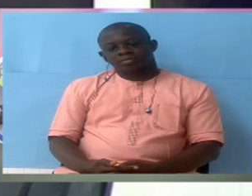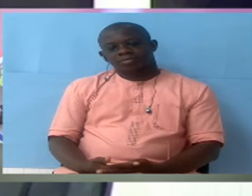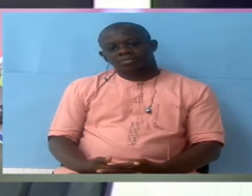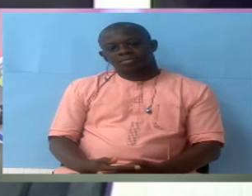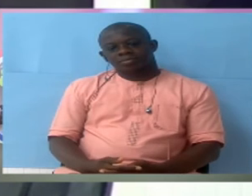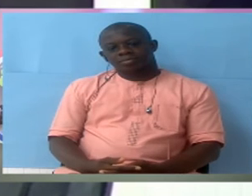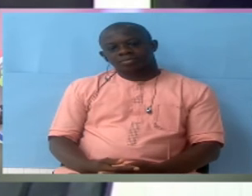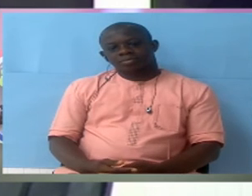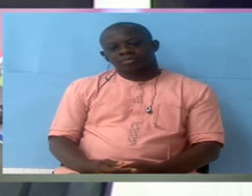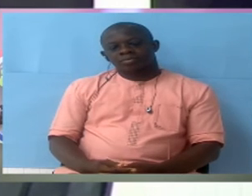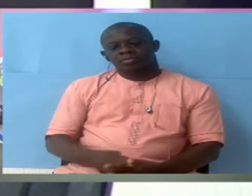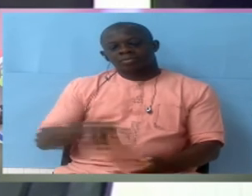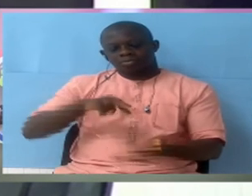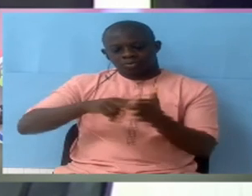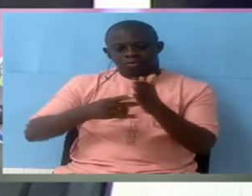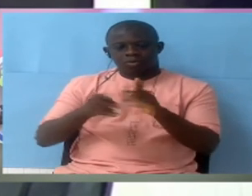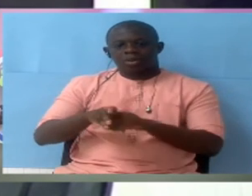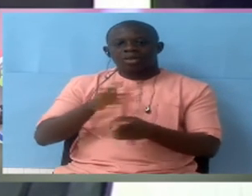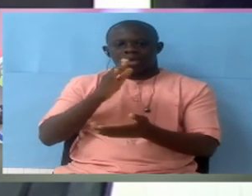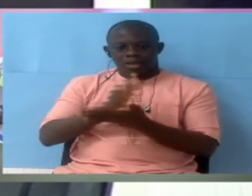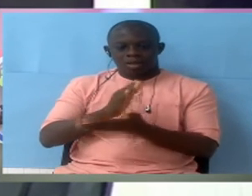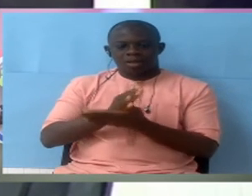that means I was supposed to serve